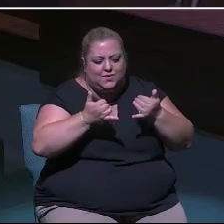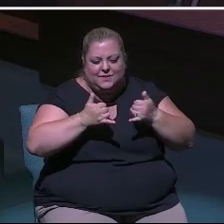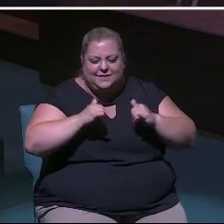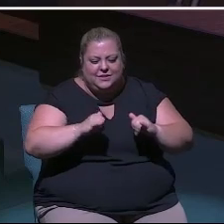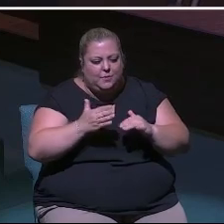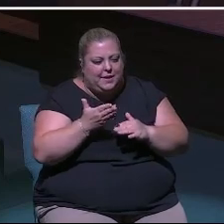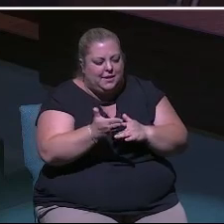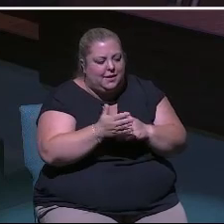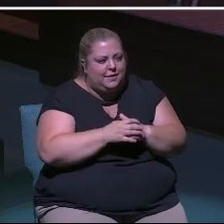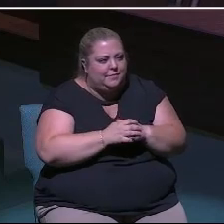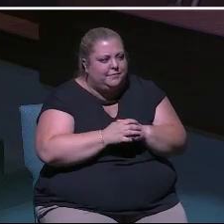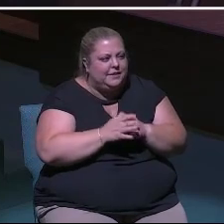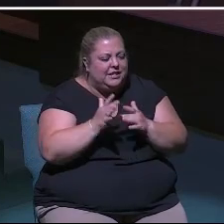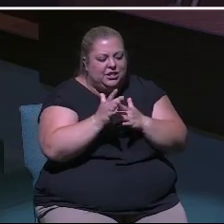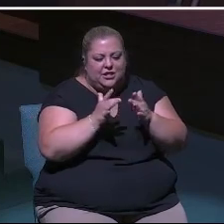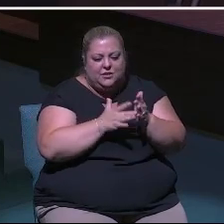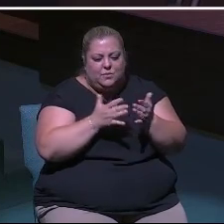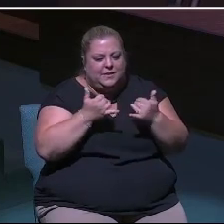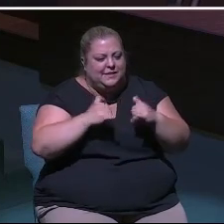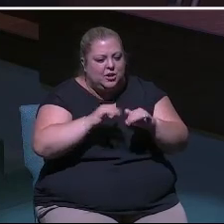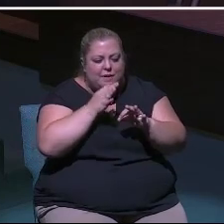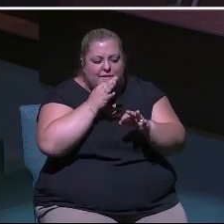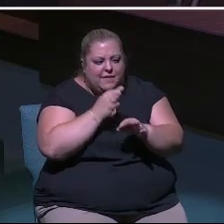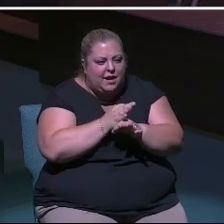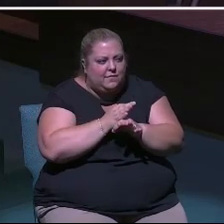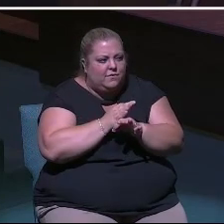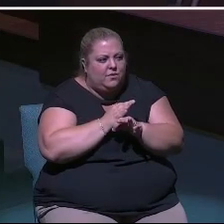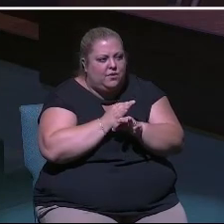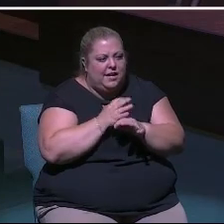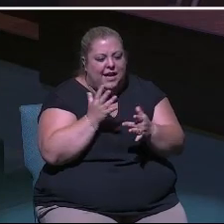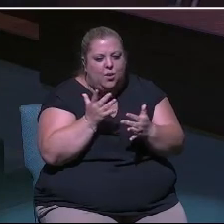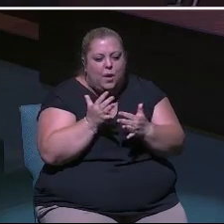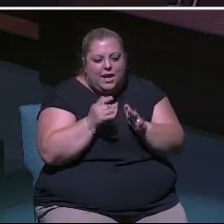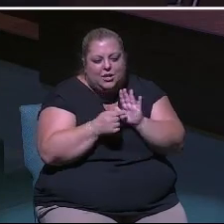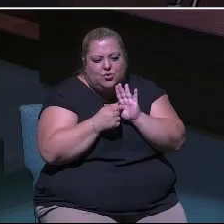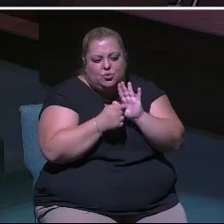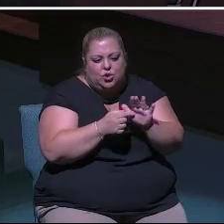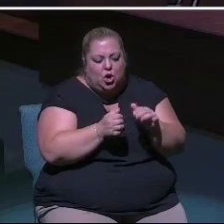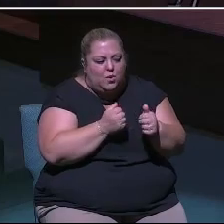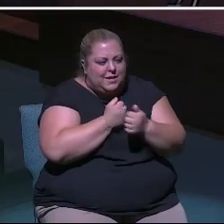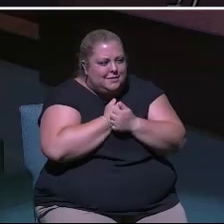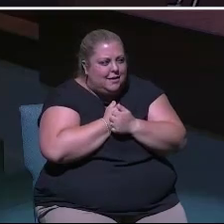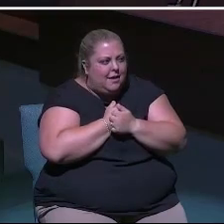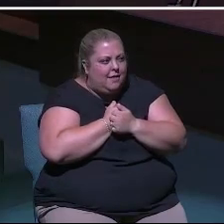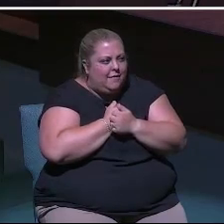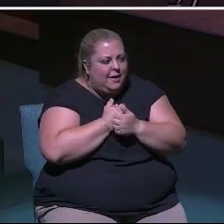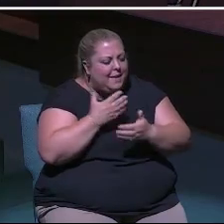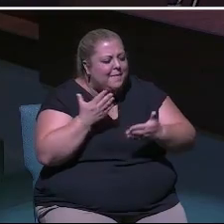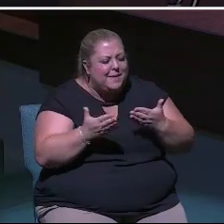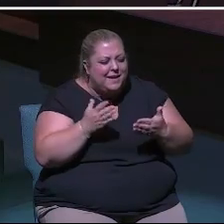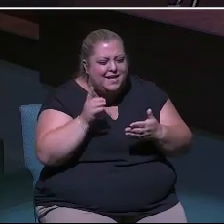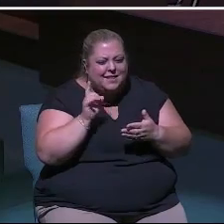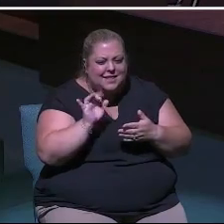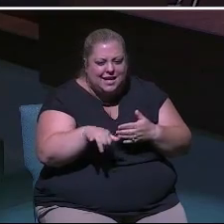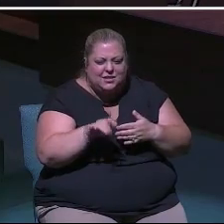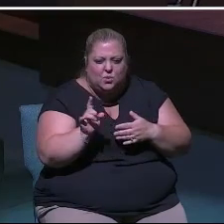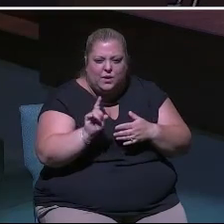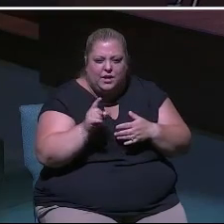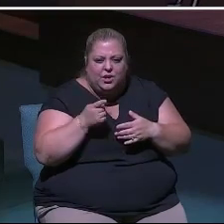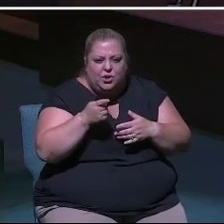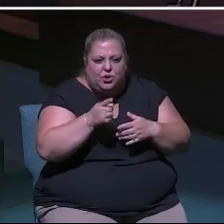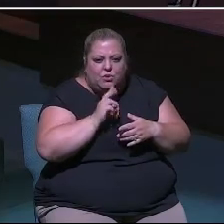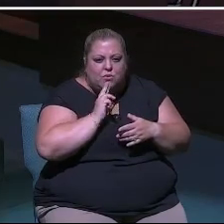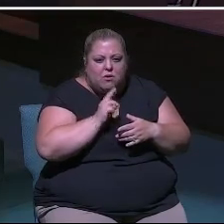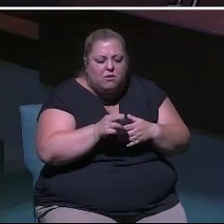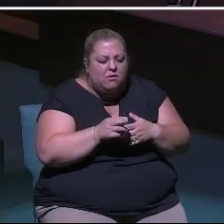there. He will still be faithful. He waited to show his love, and I would just say maybe that's where you are. Maybe you're in a, you